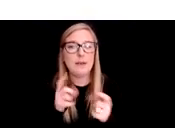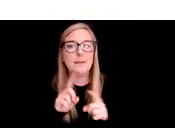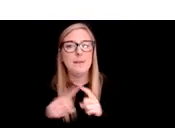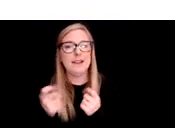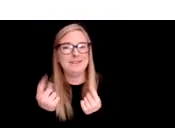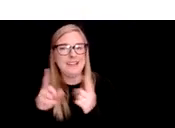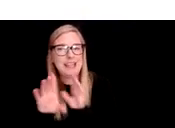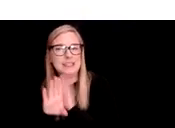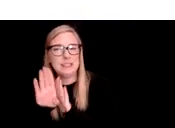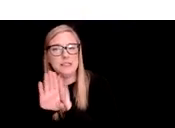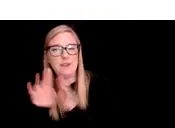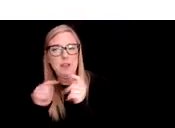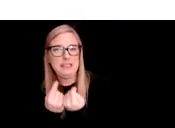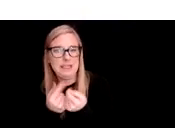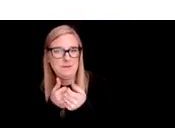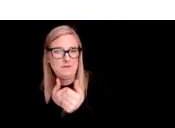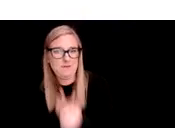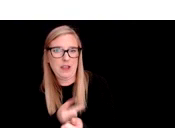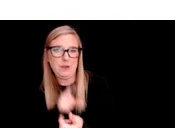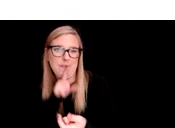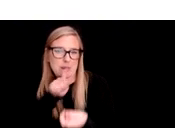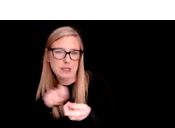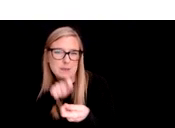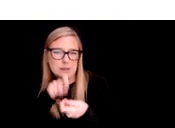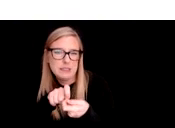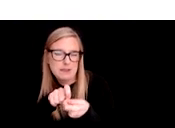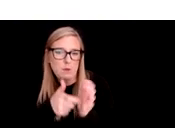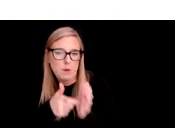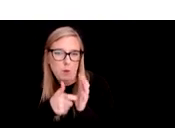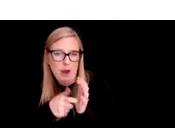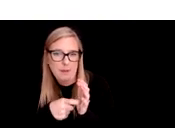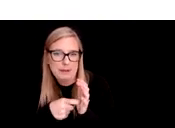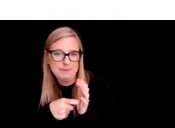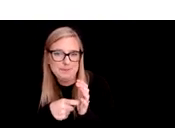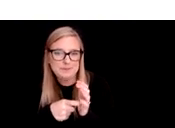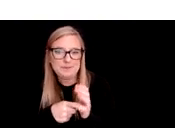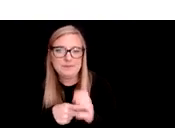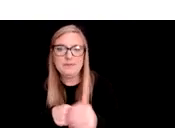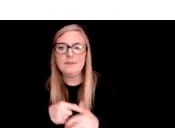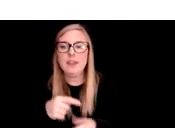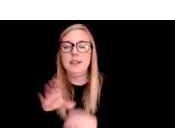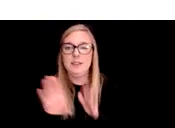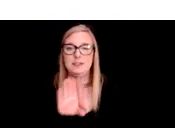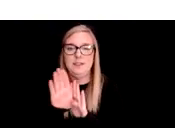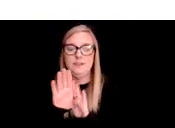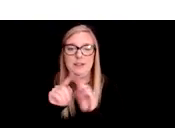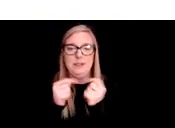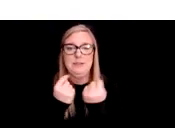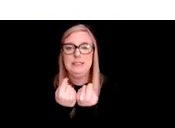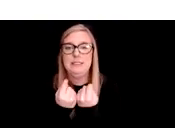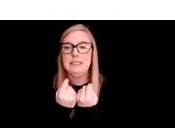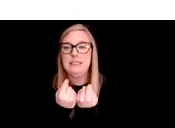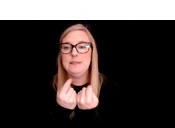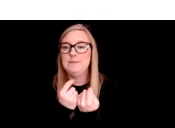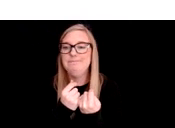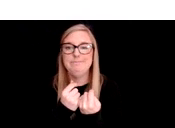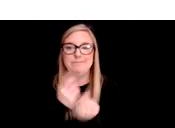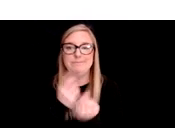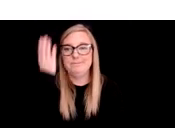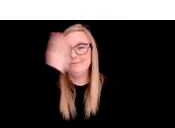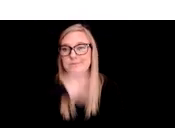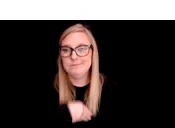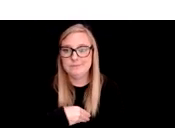that as a very specific set of requirements and didn't mind that, there